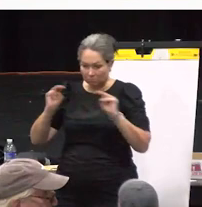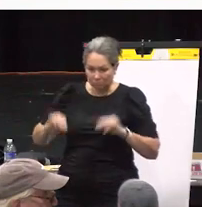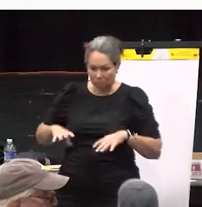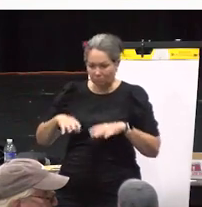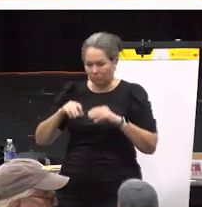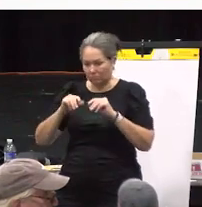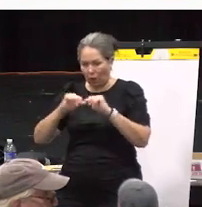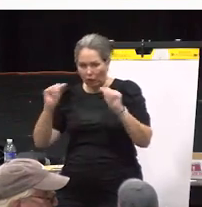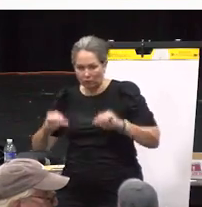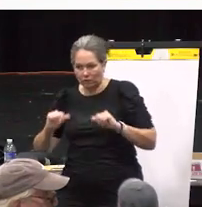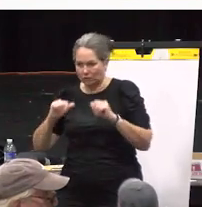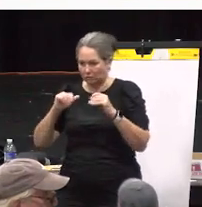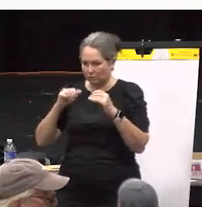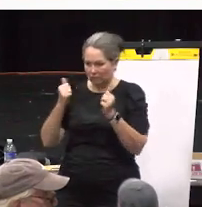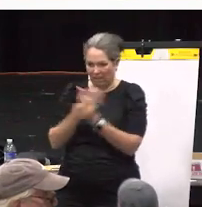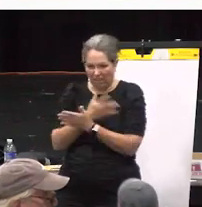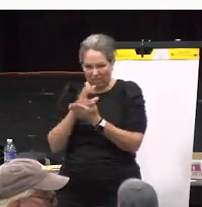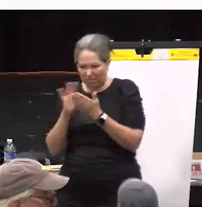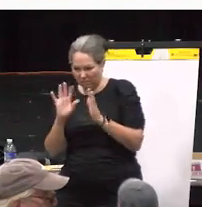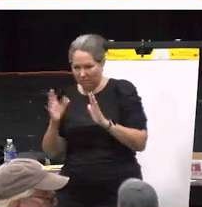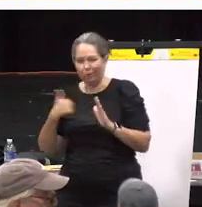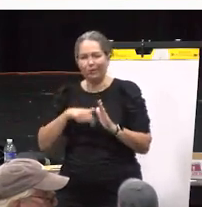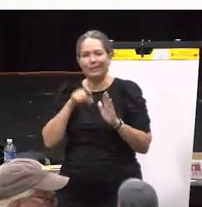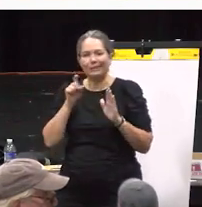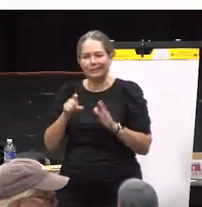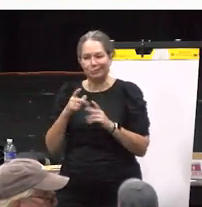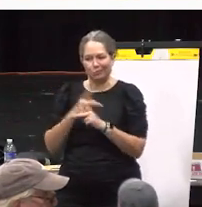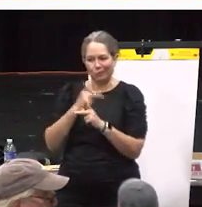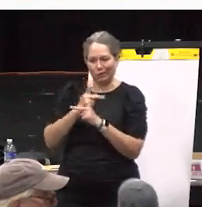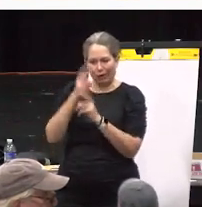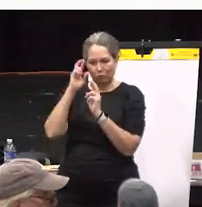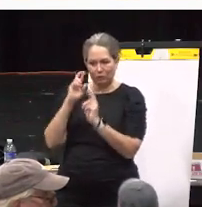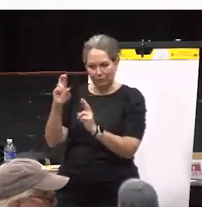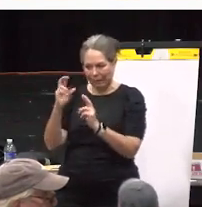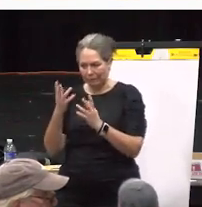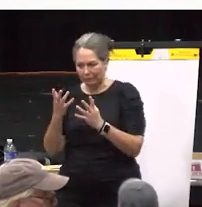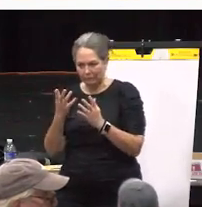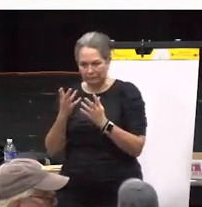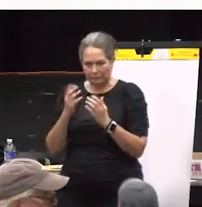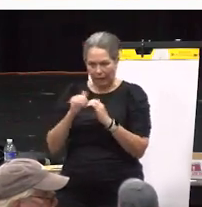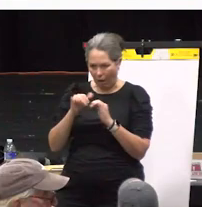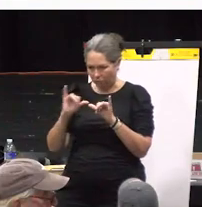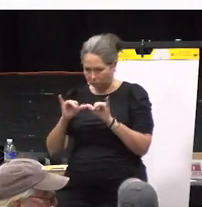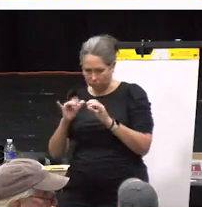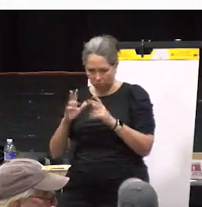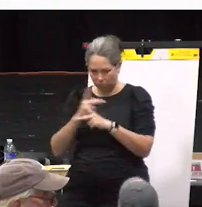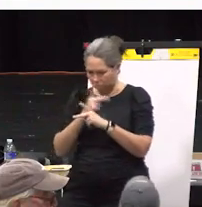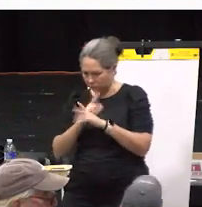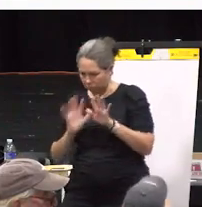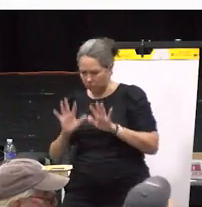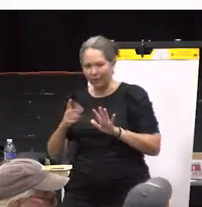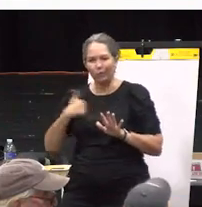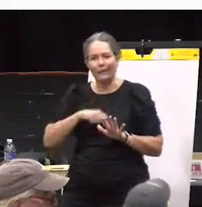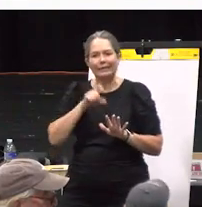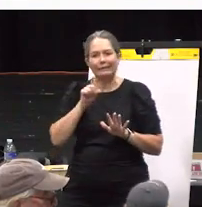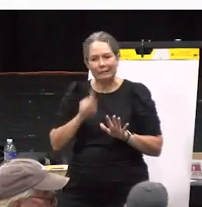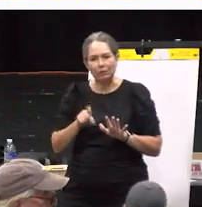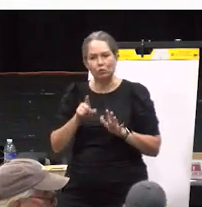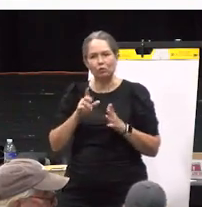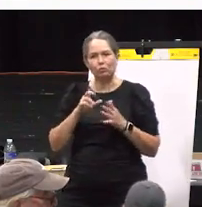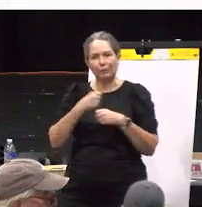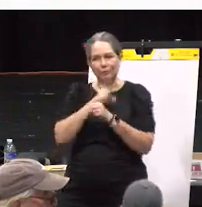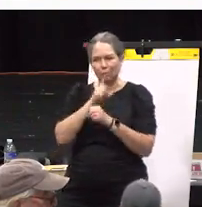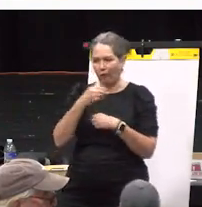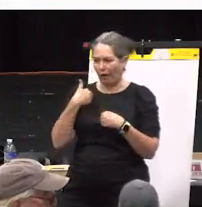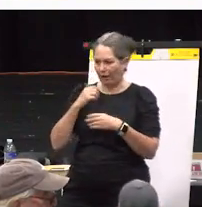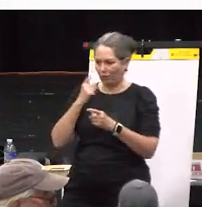There needs to be a new appreciation of the ecological system. So I know it's a minutia point, but we really need to emphasize ecological design and